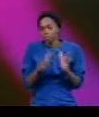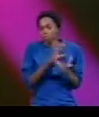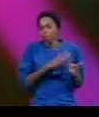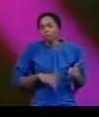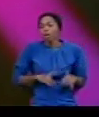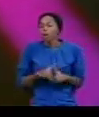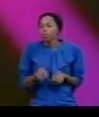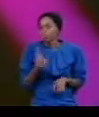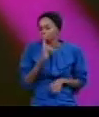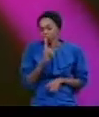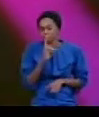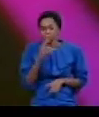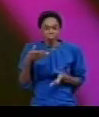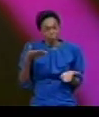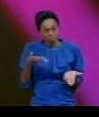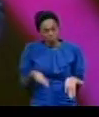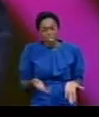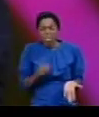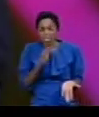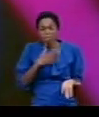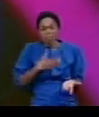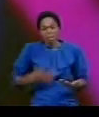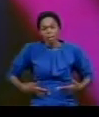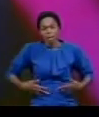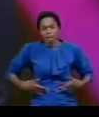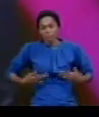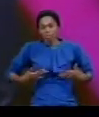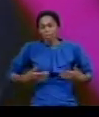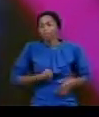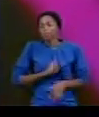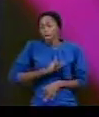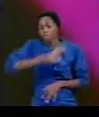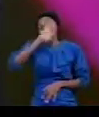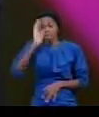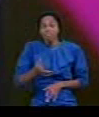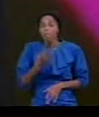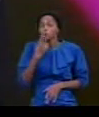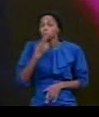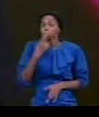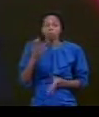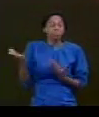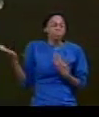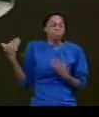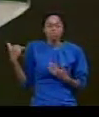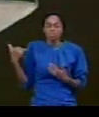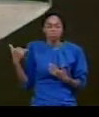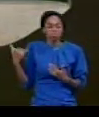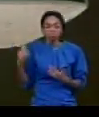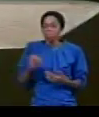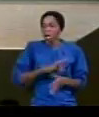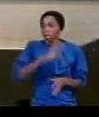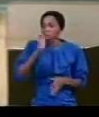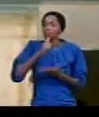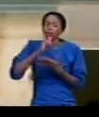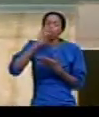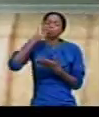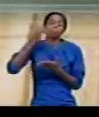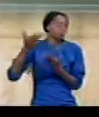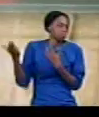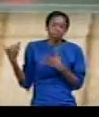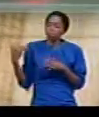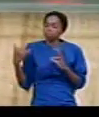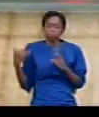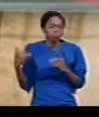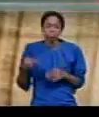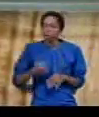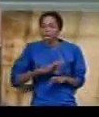look at my life. I never smoked in my life. I never drank in my life. I never